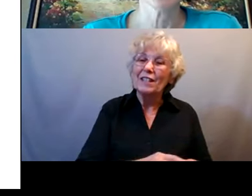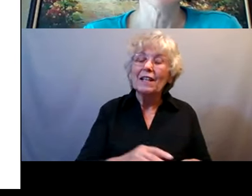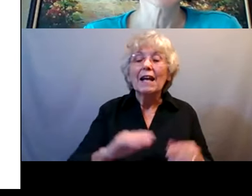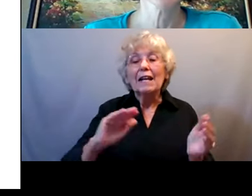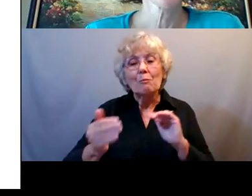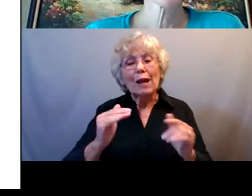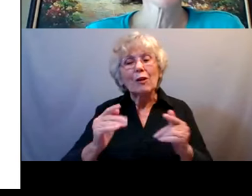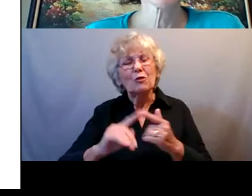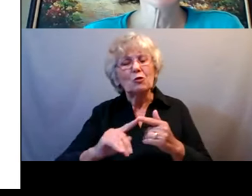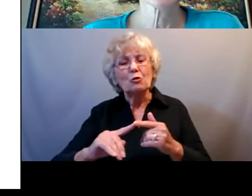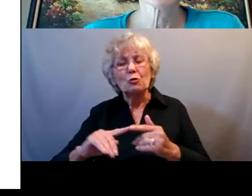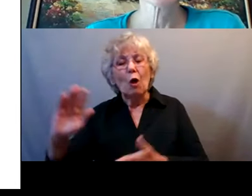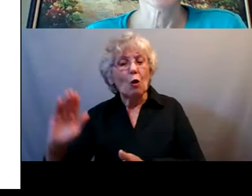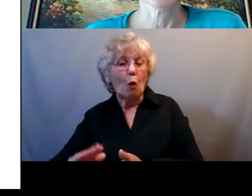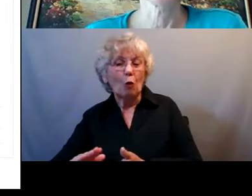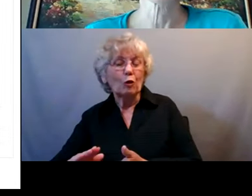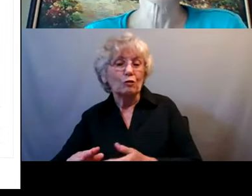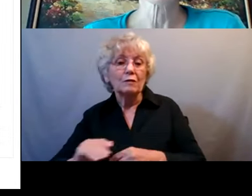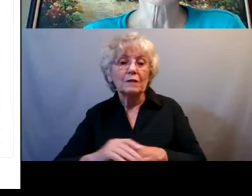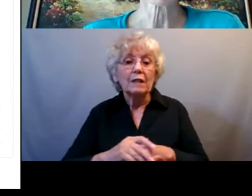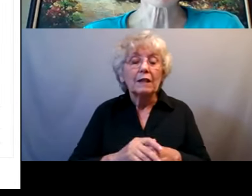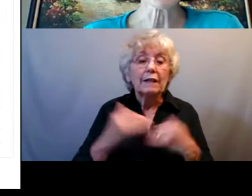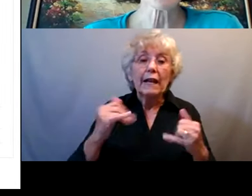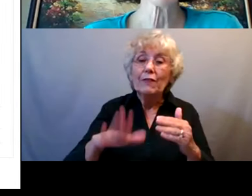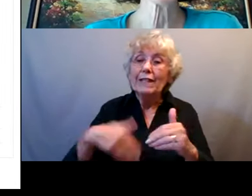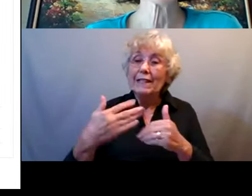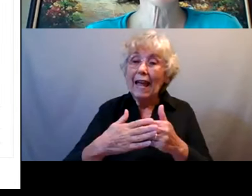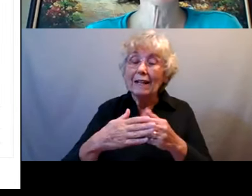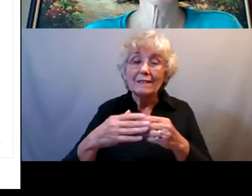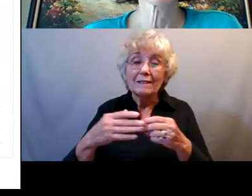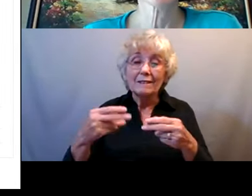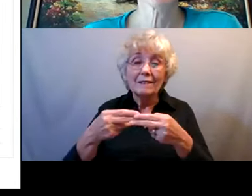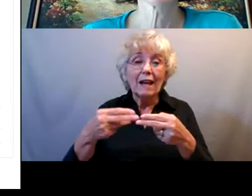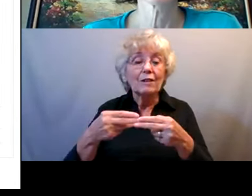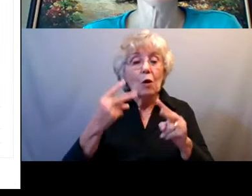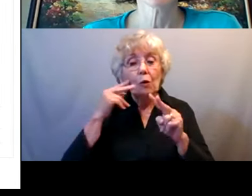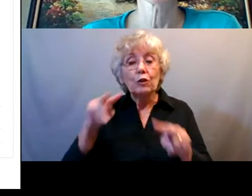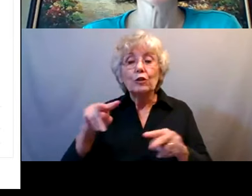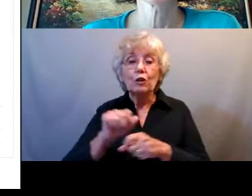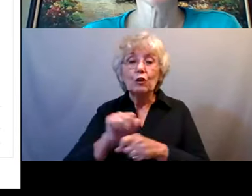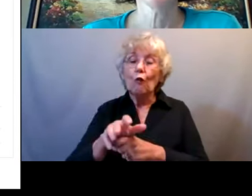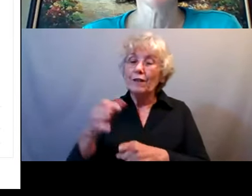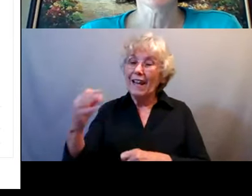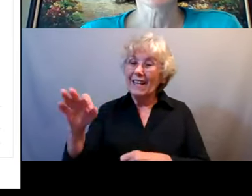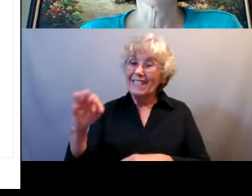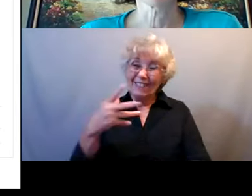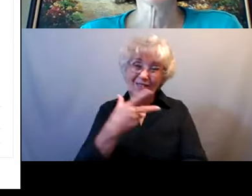household incomes. So if you go to the next slide, this is where we looked at COVID-19